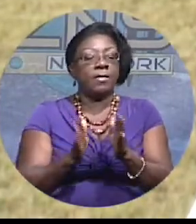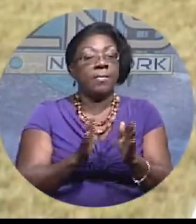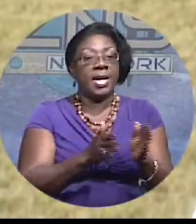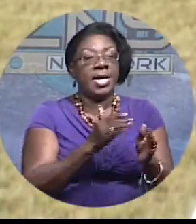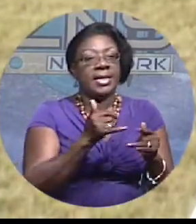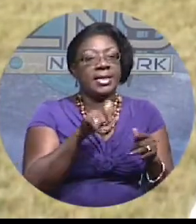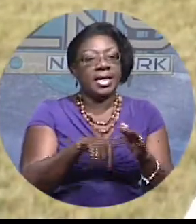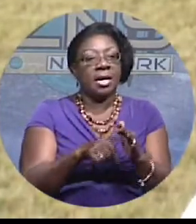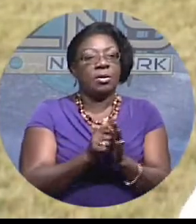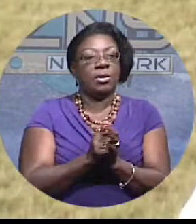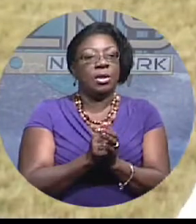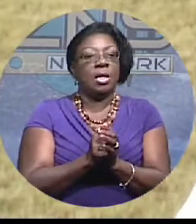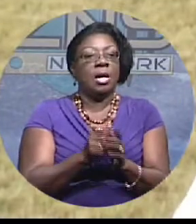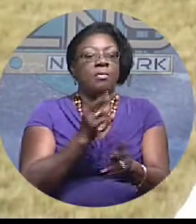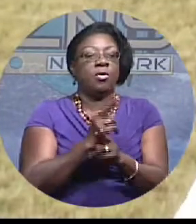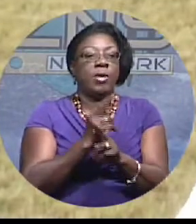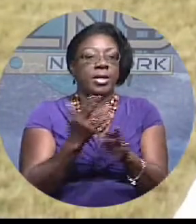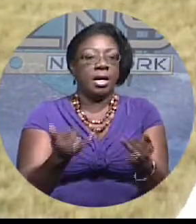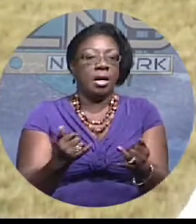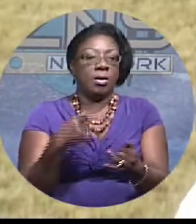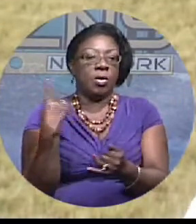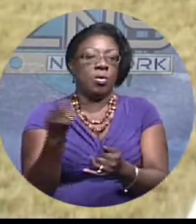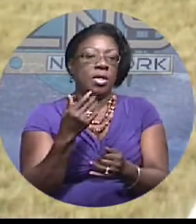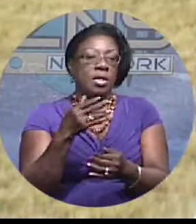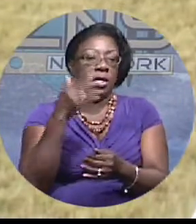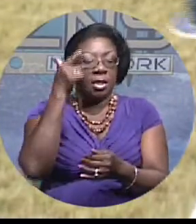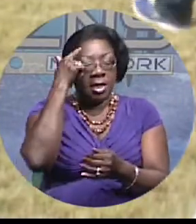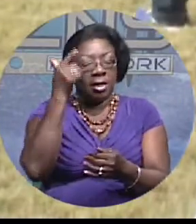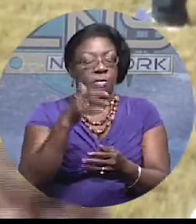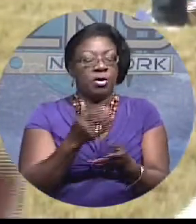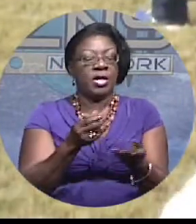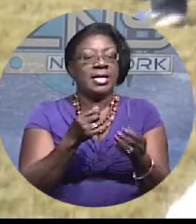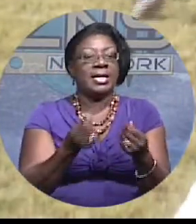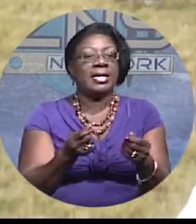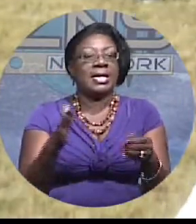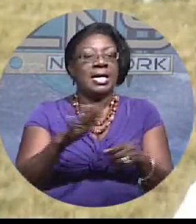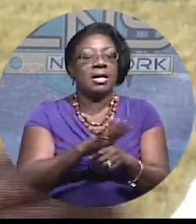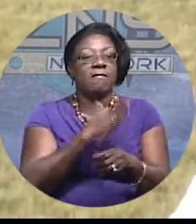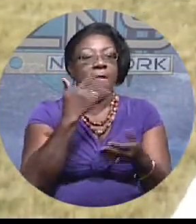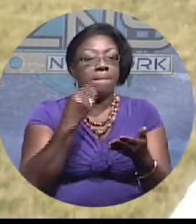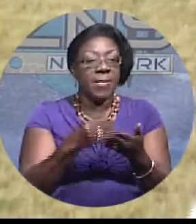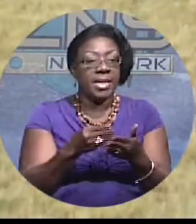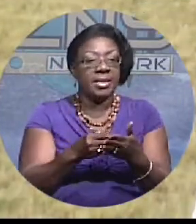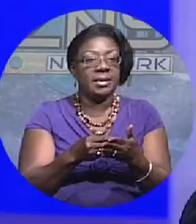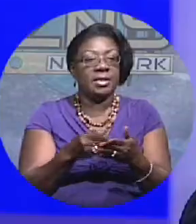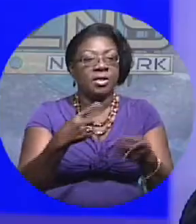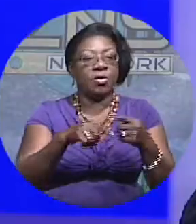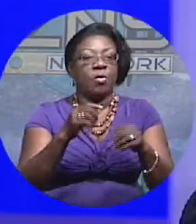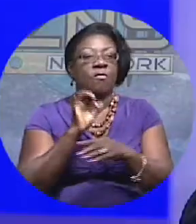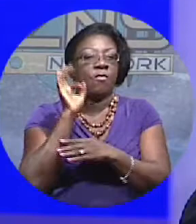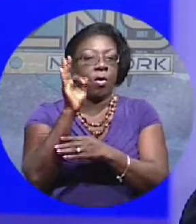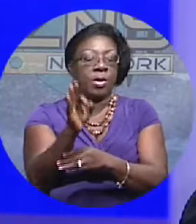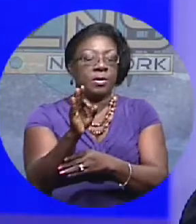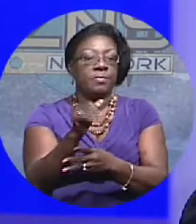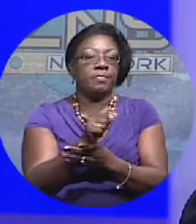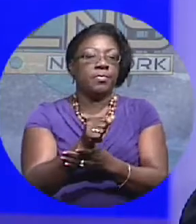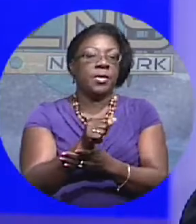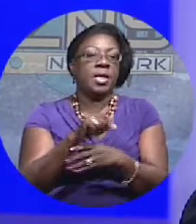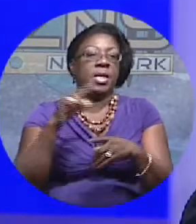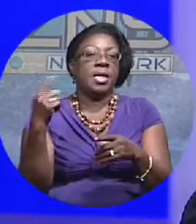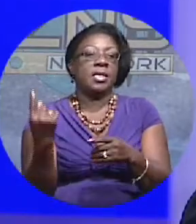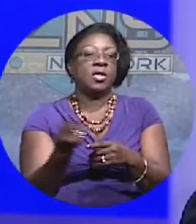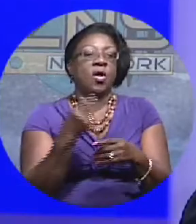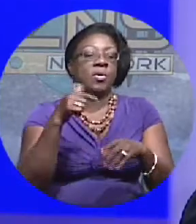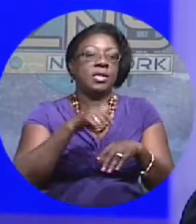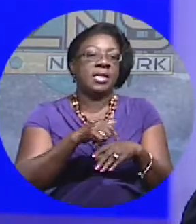set. But right now, only thing we need to be trying to get enough money before we can order this building and go forward. And it's almost time for the